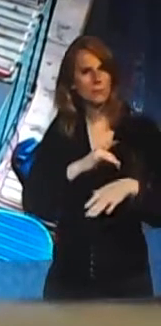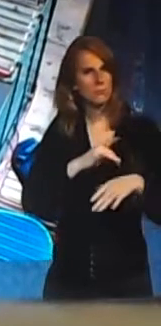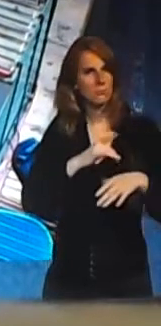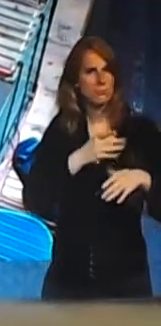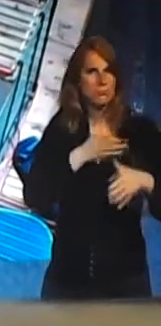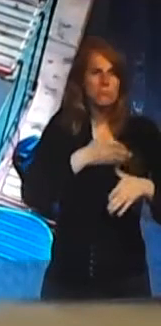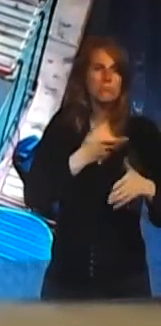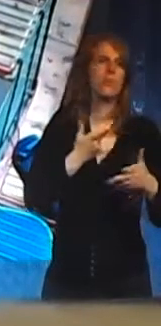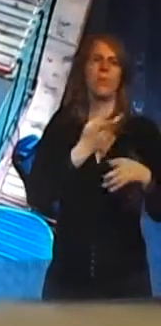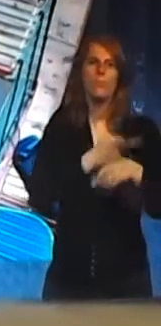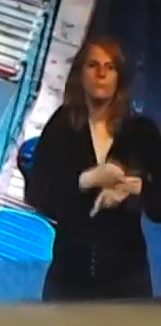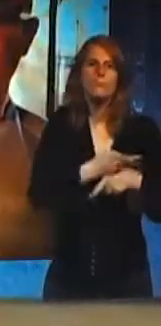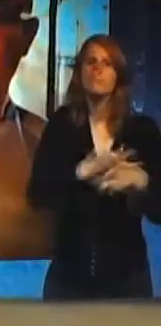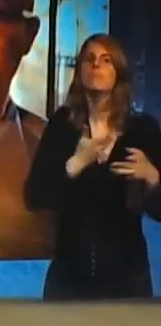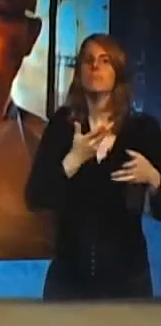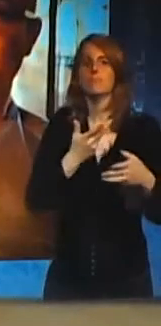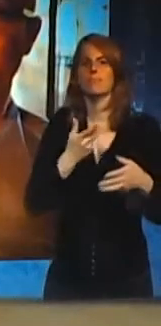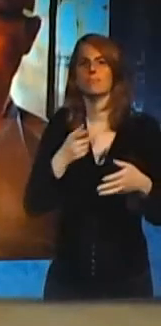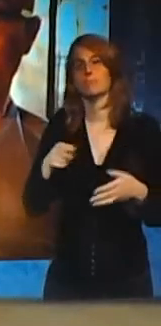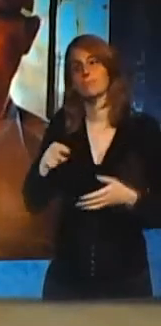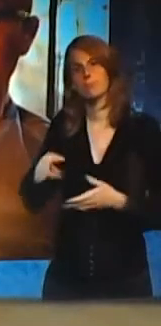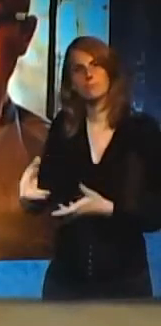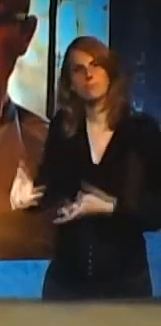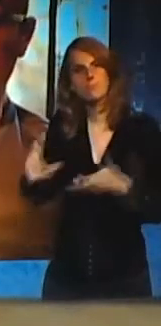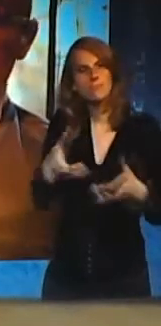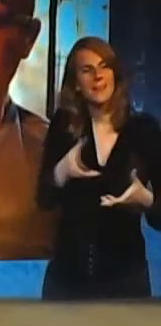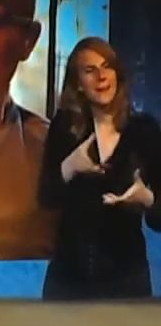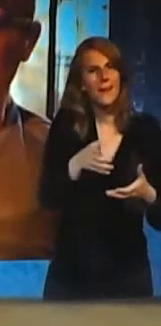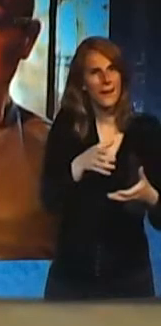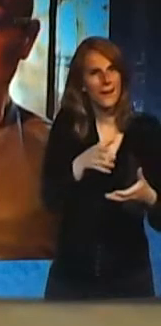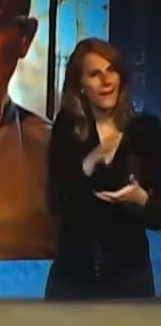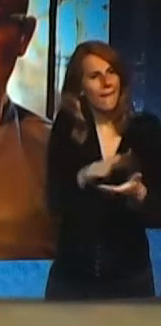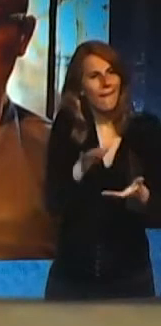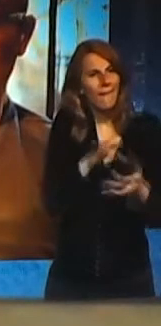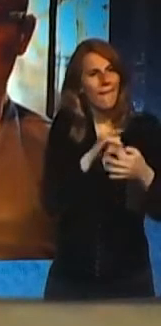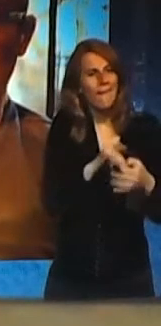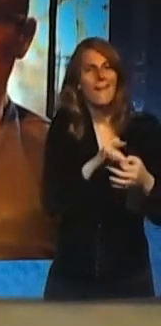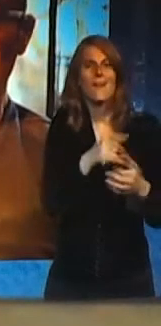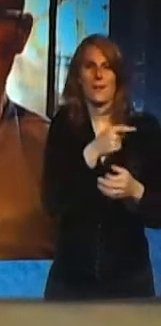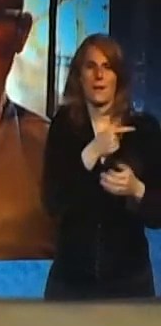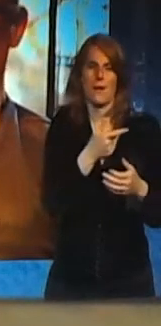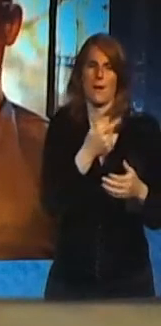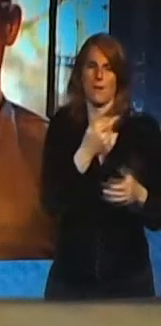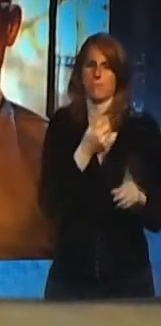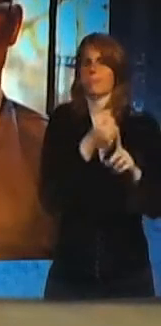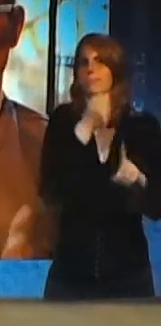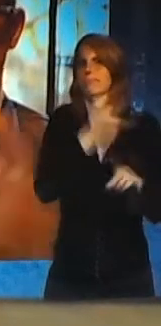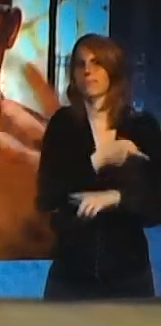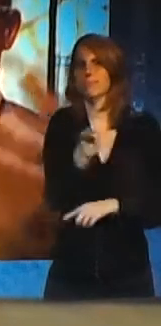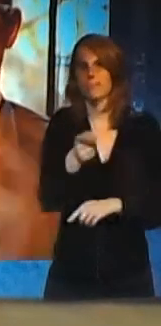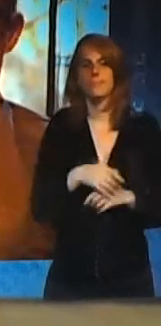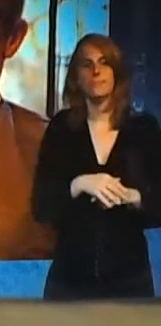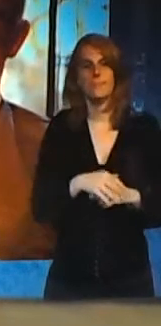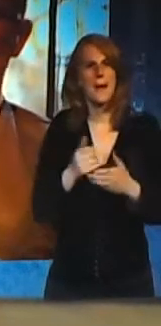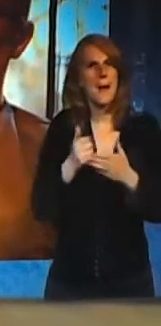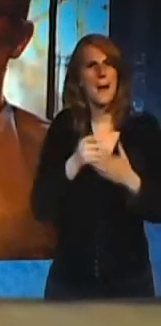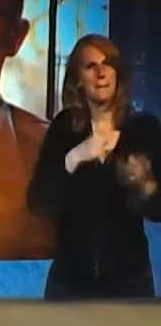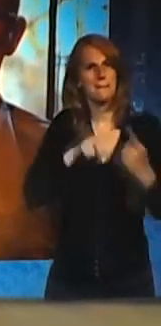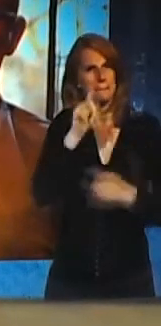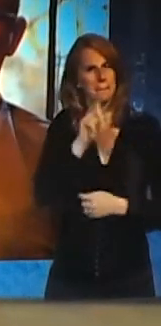real impact. It helps people who otherwise couldn't be helped. You know, people will engage with animals who've remained disengaged for